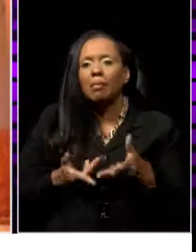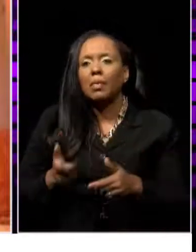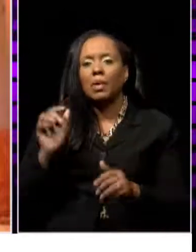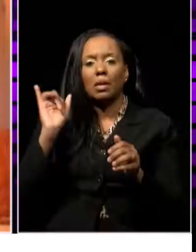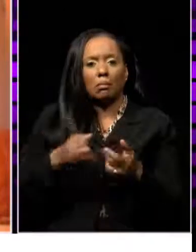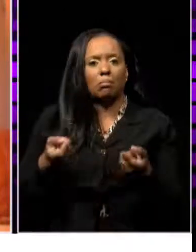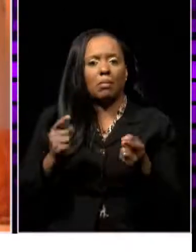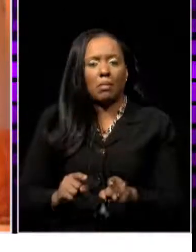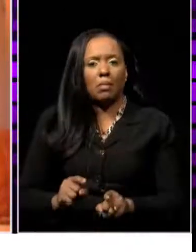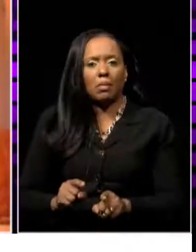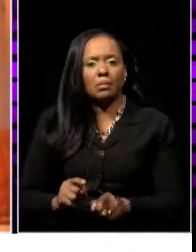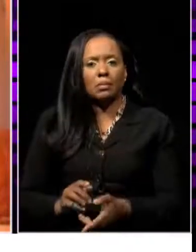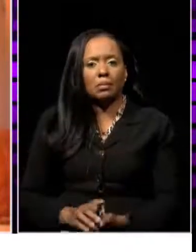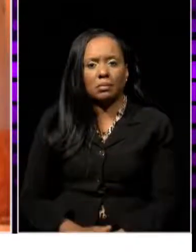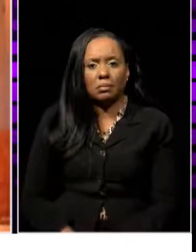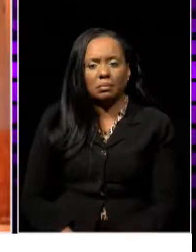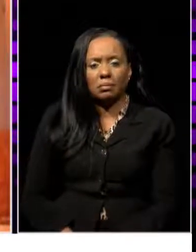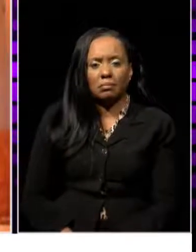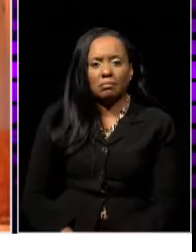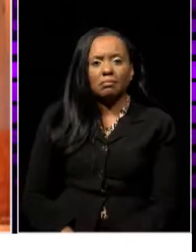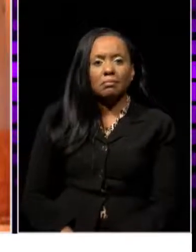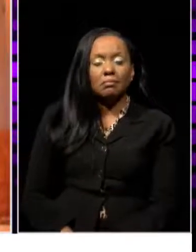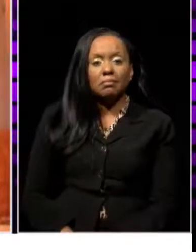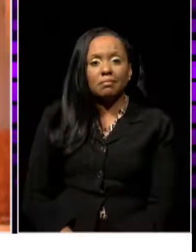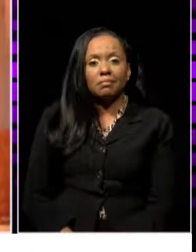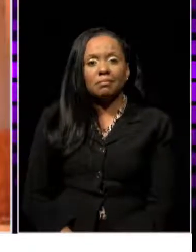know. Collective,